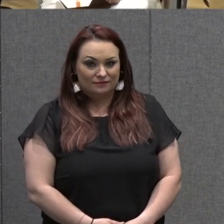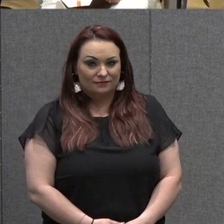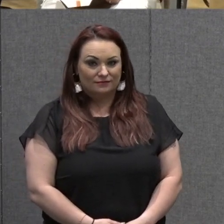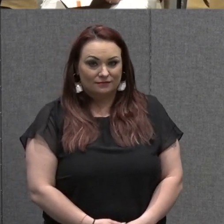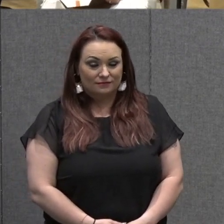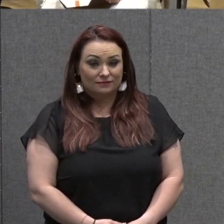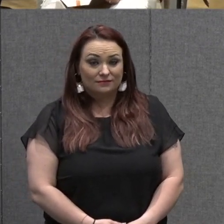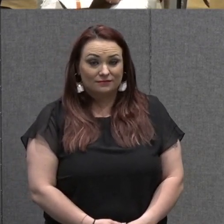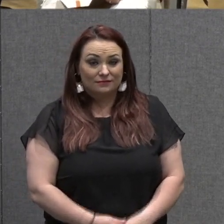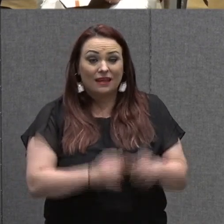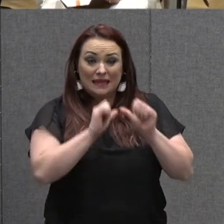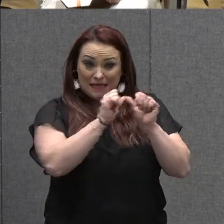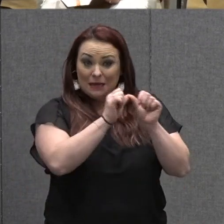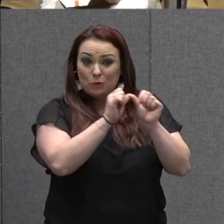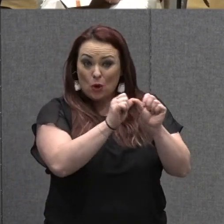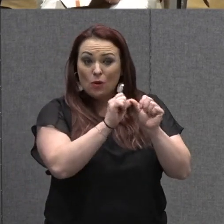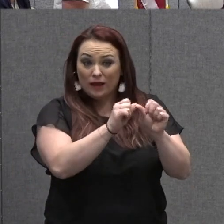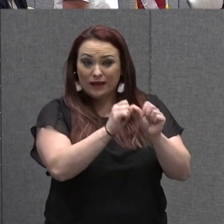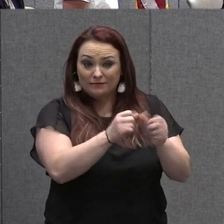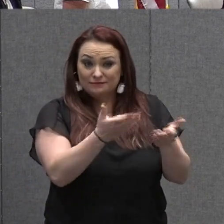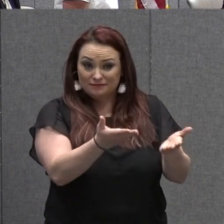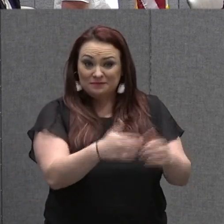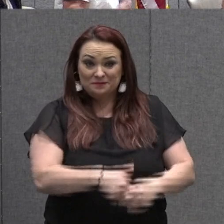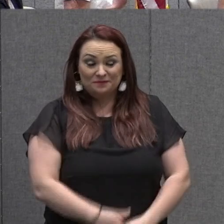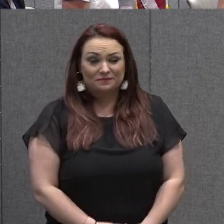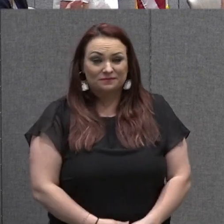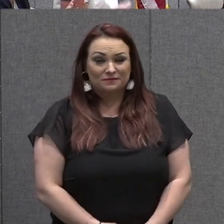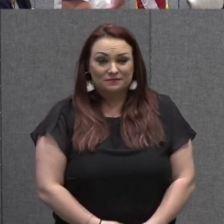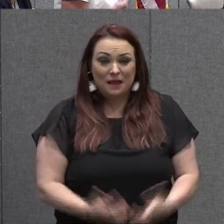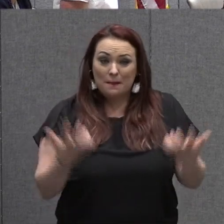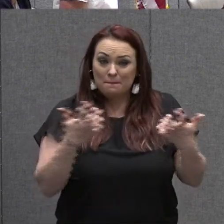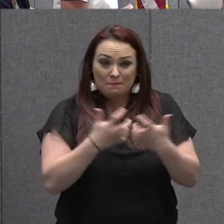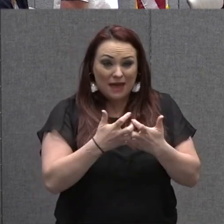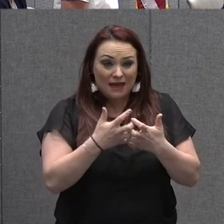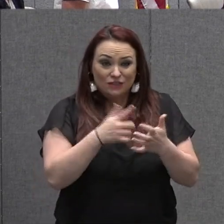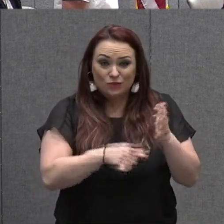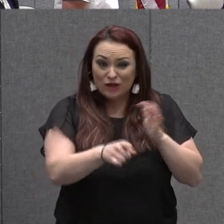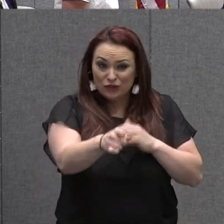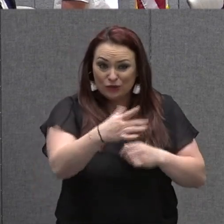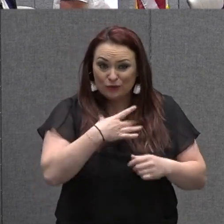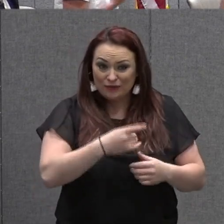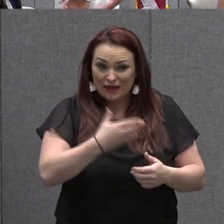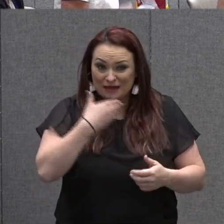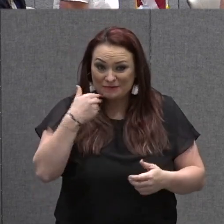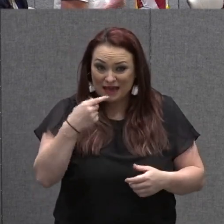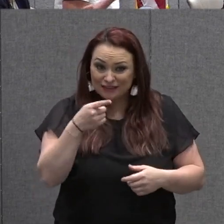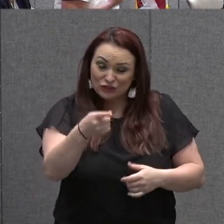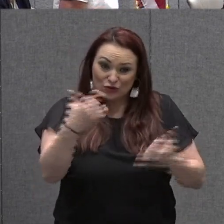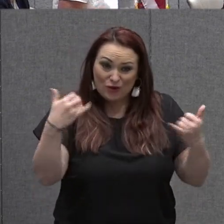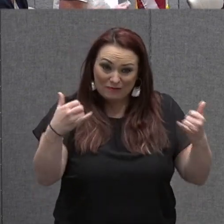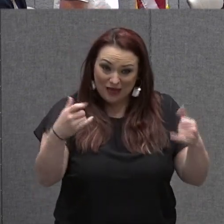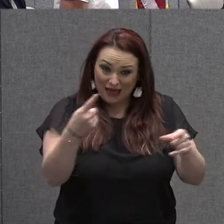Good, keep it going. Whatever part you like the best, you're playing, right?